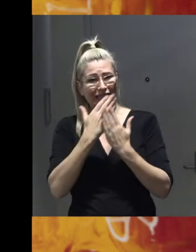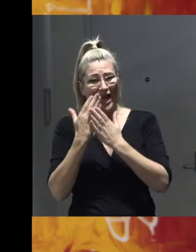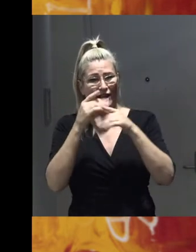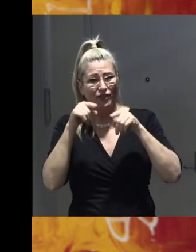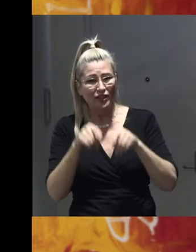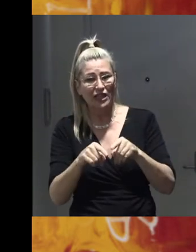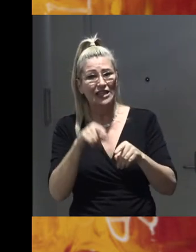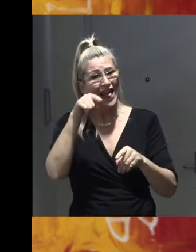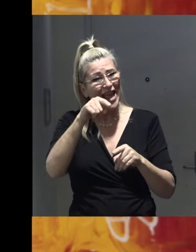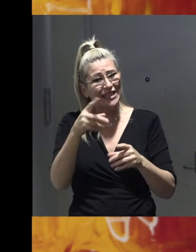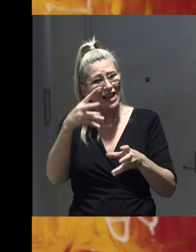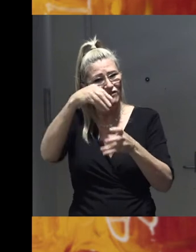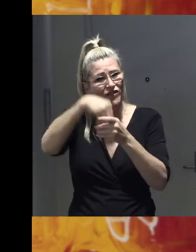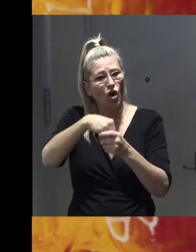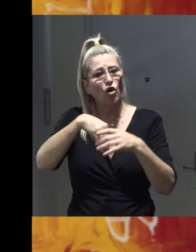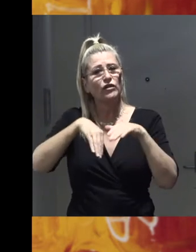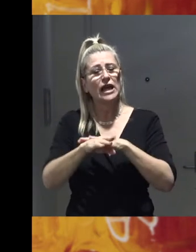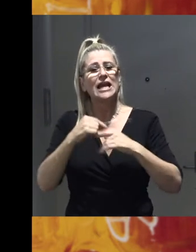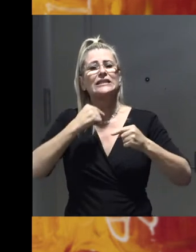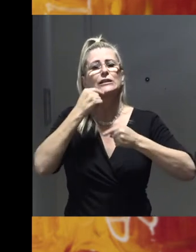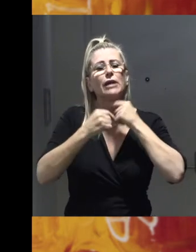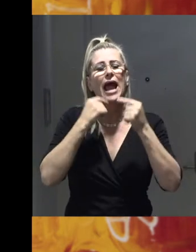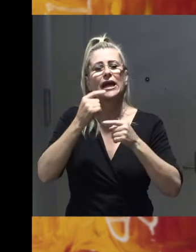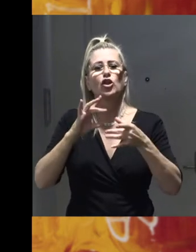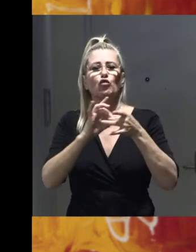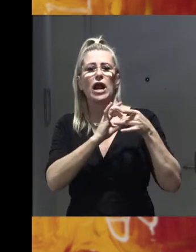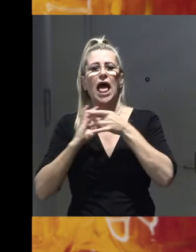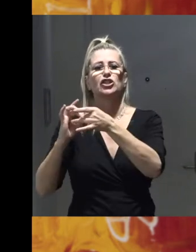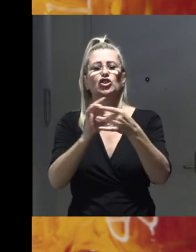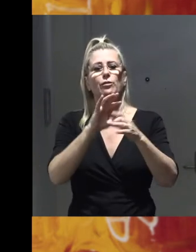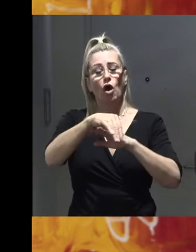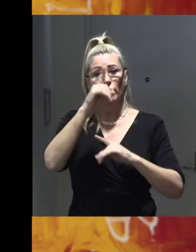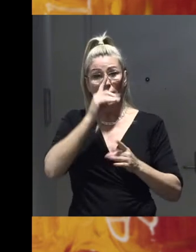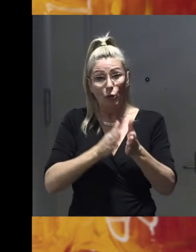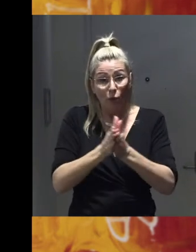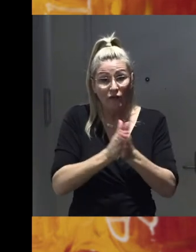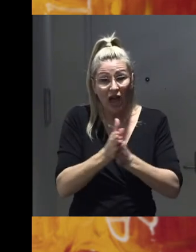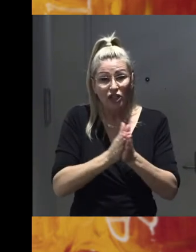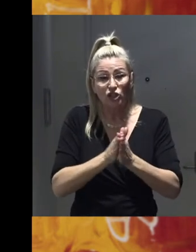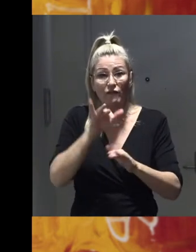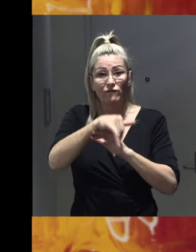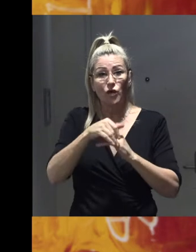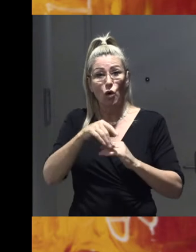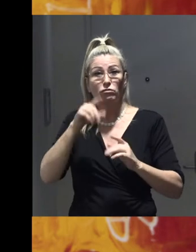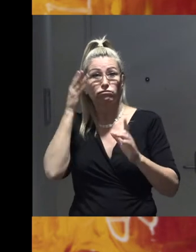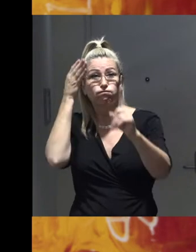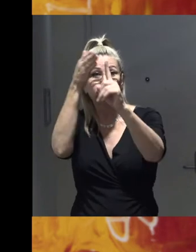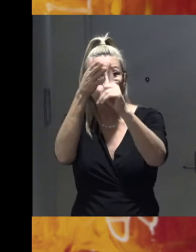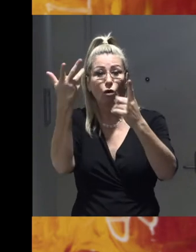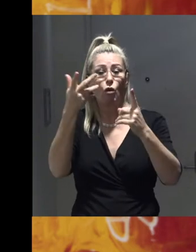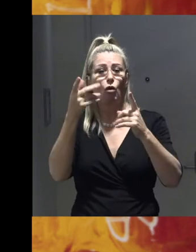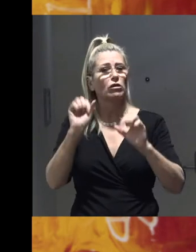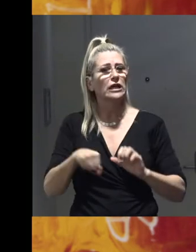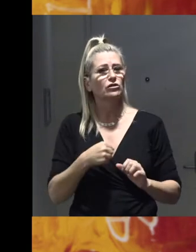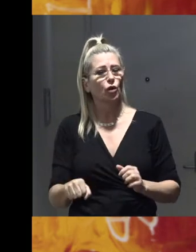played a role in explaining the relationship between people's motivational strivings and their emotion.